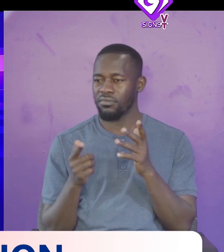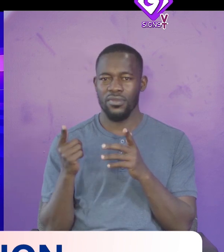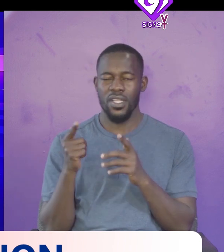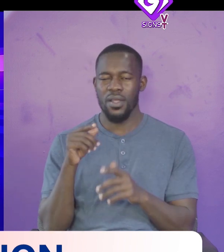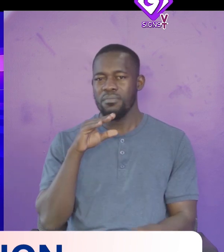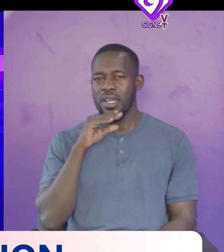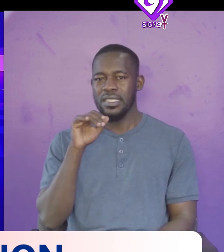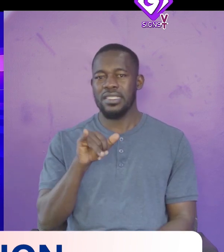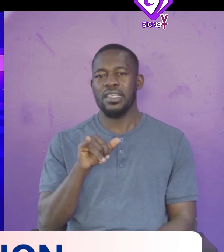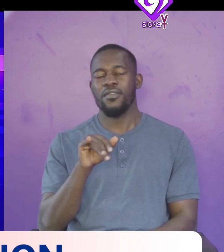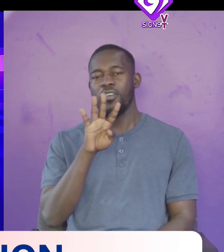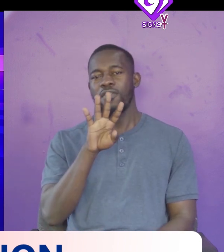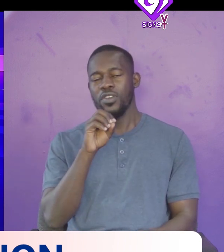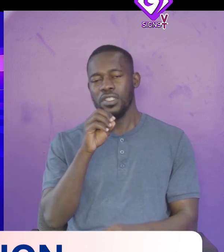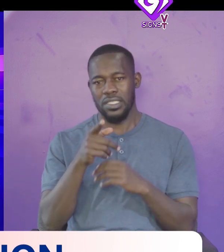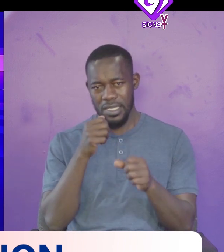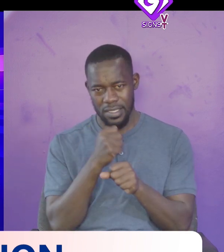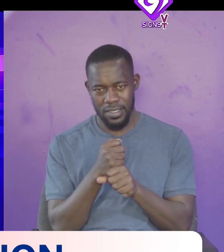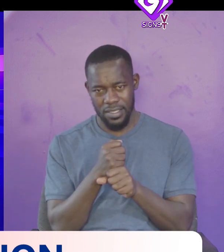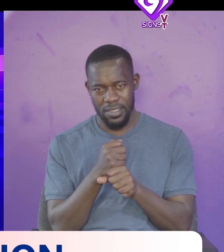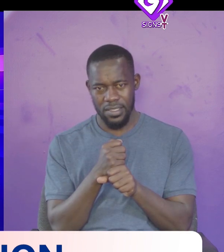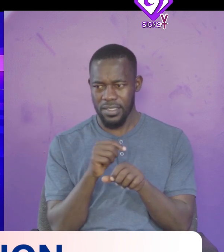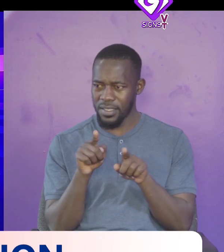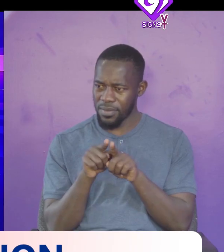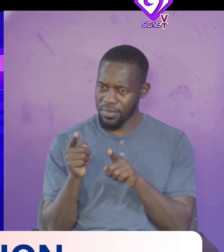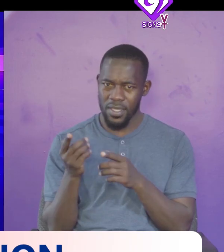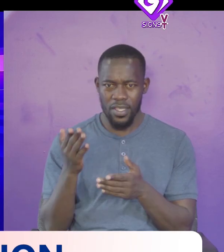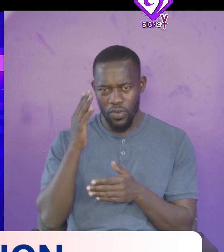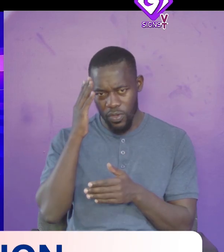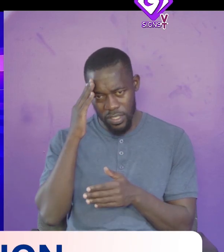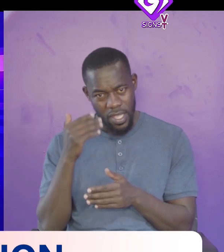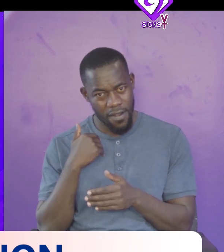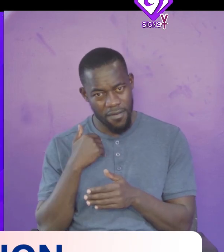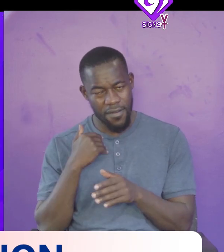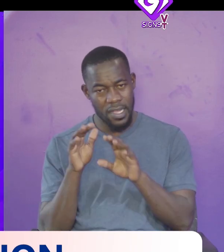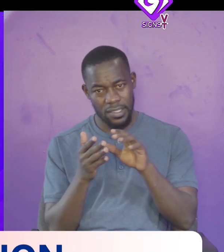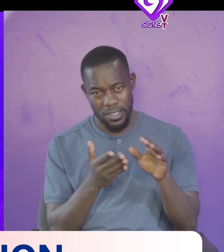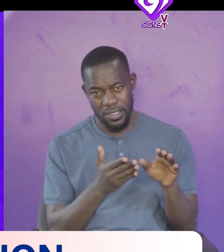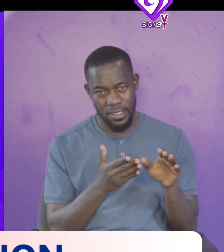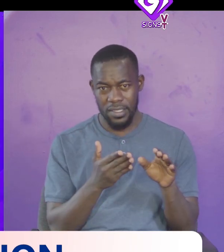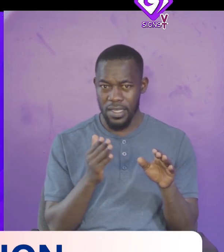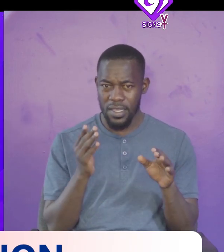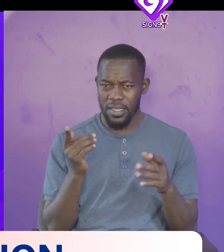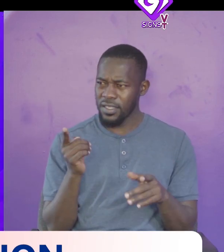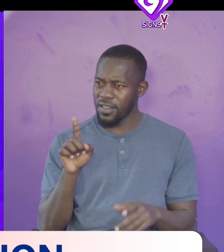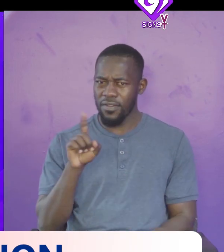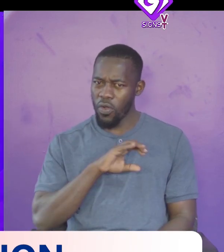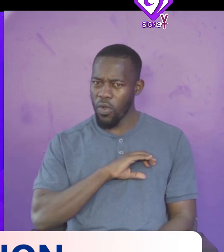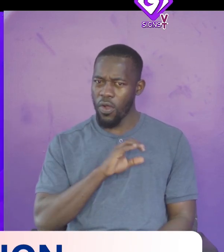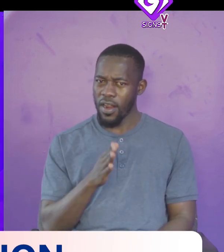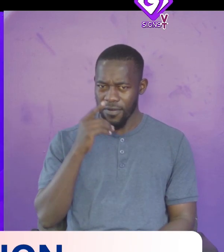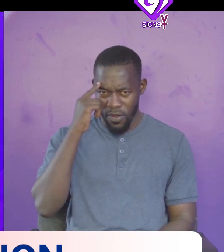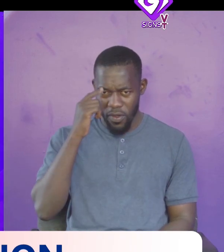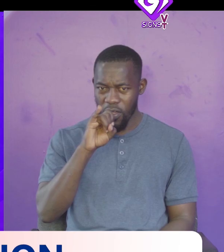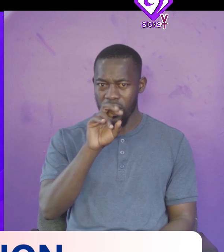there for 40 years. Didn't he know that he doesn't have a sea somewhere? Is it serious that he owns the Indian Ocean? Or was it a joke? That is a